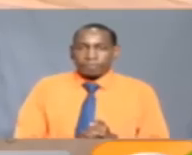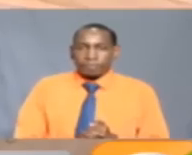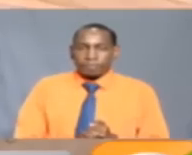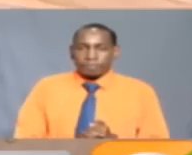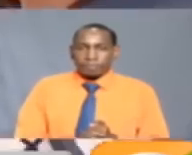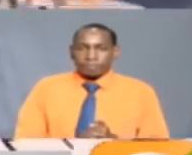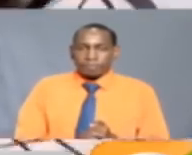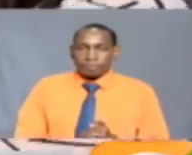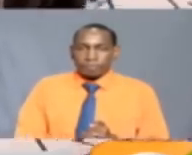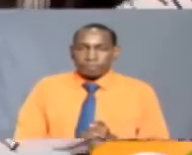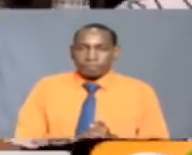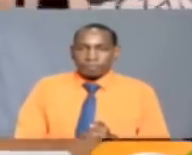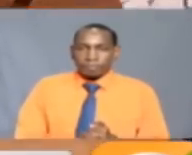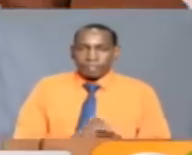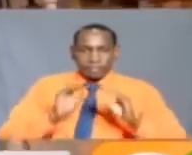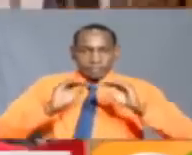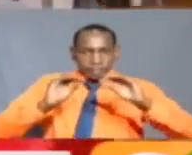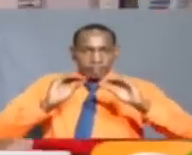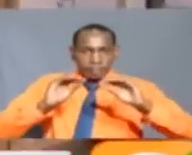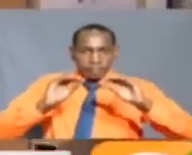Speeding buttons.